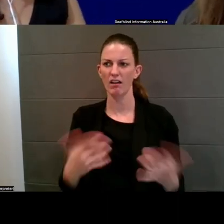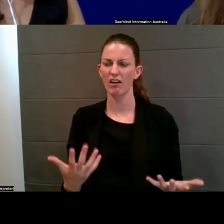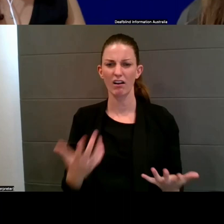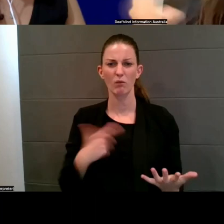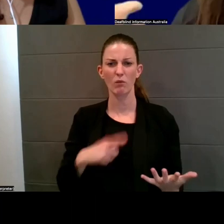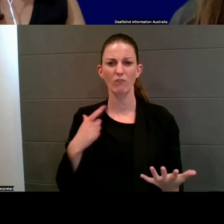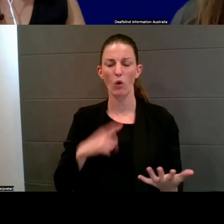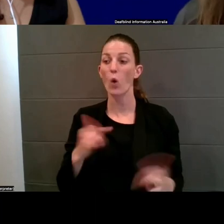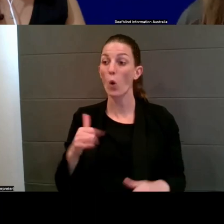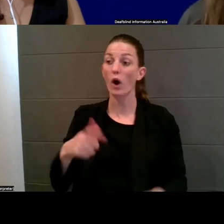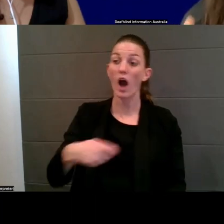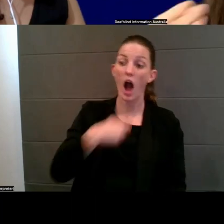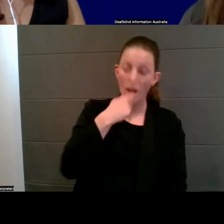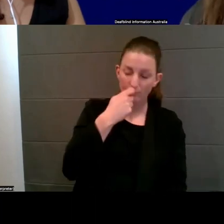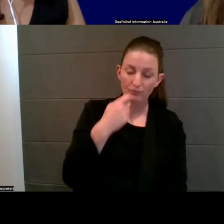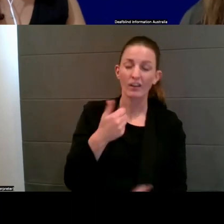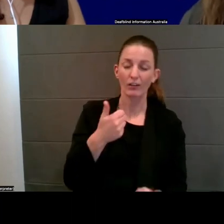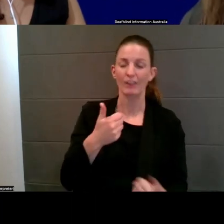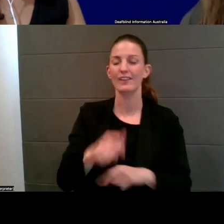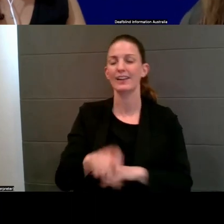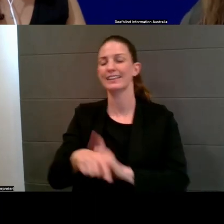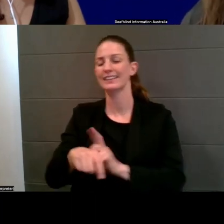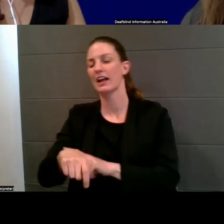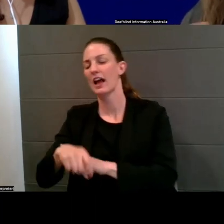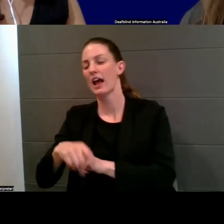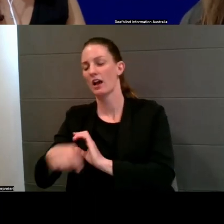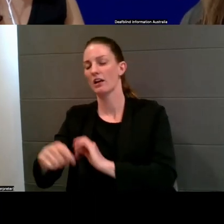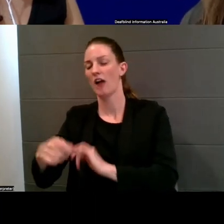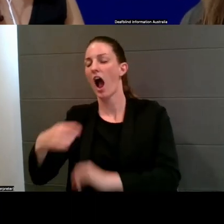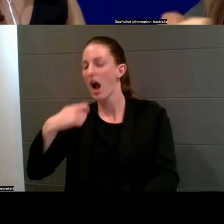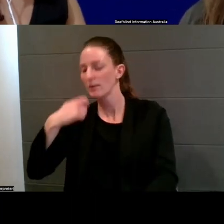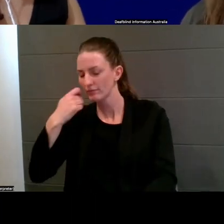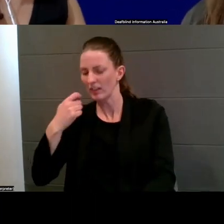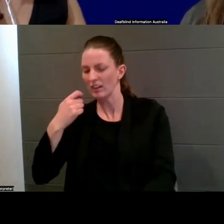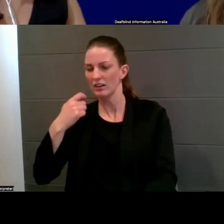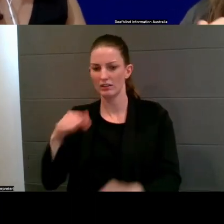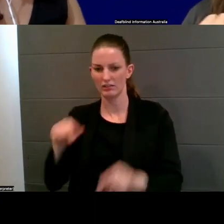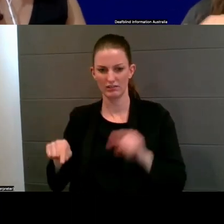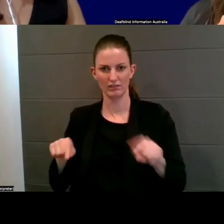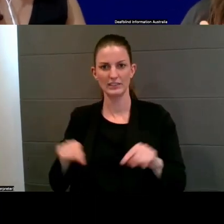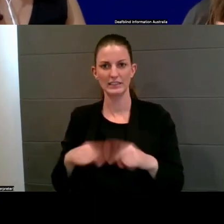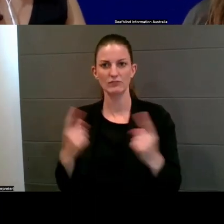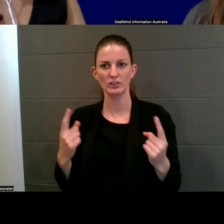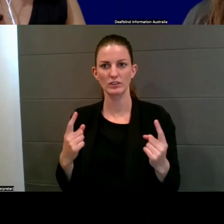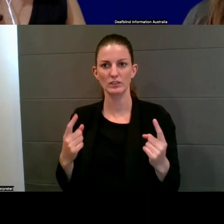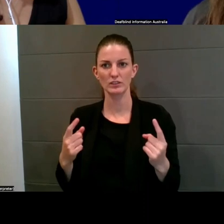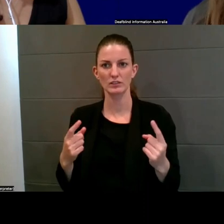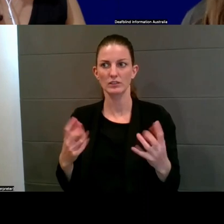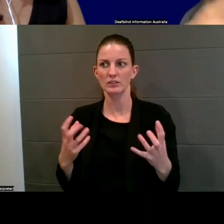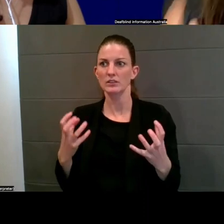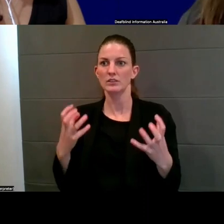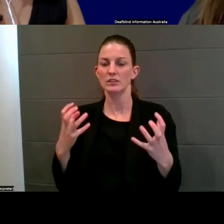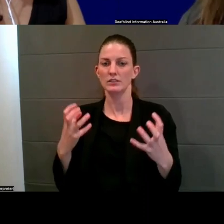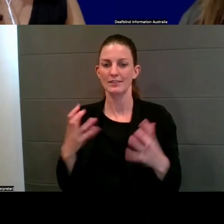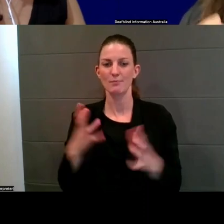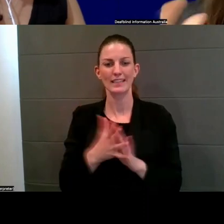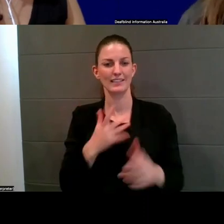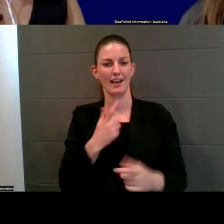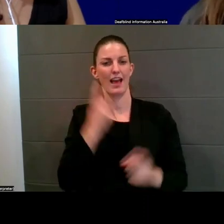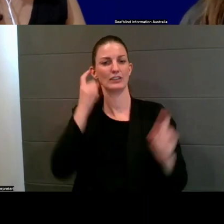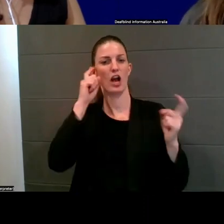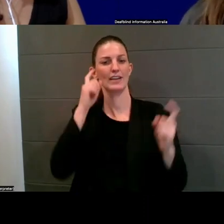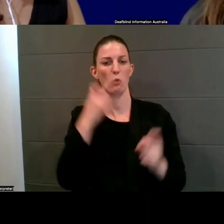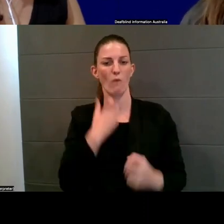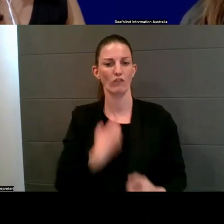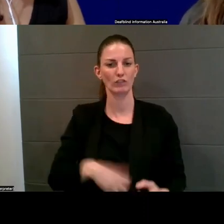cook different things every night, then that might cause anxiety, not related to the fact that I can't tolerate it, but the fact that I